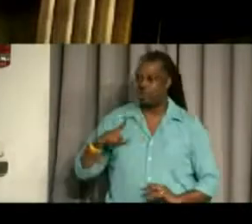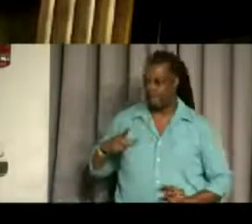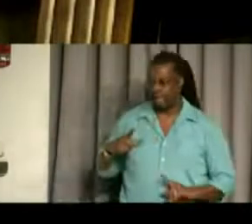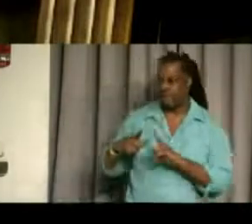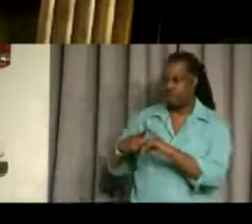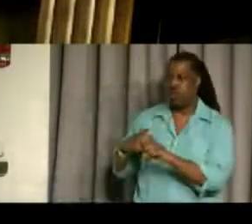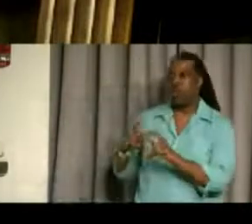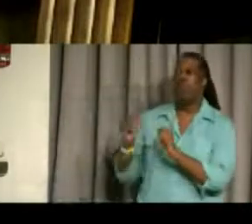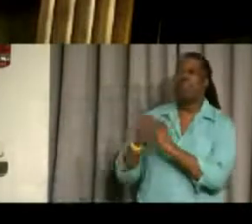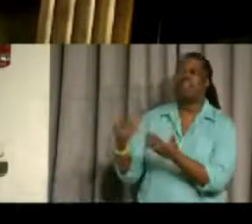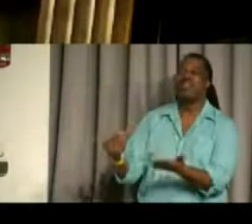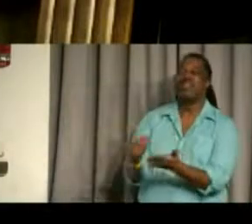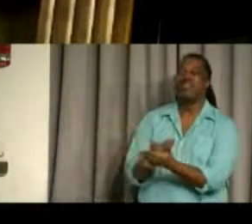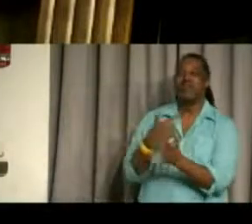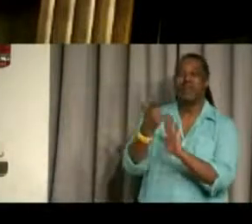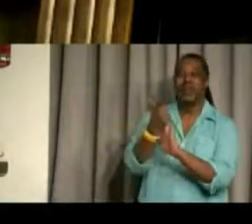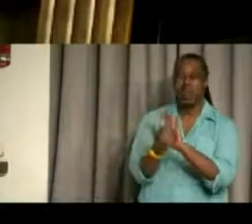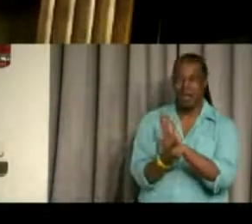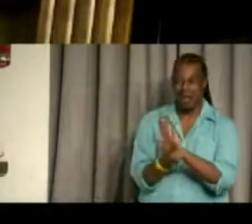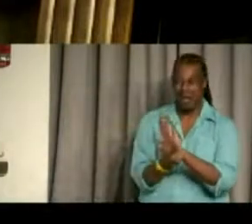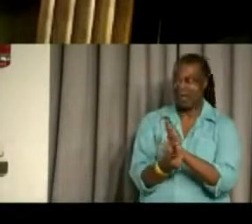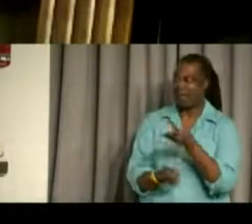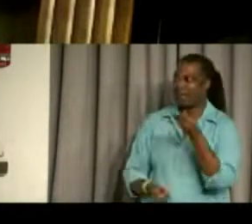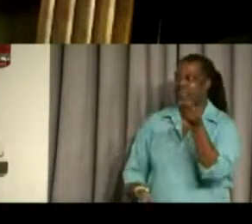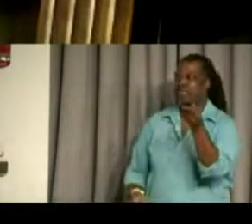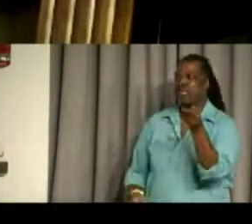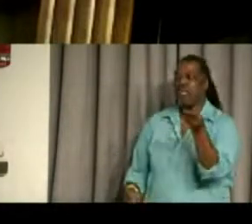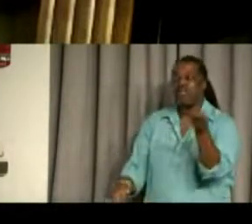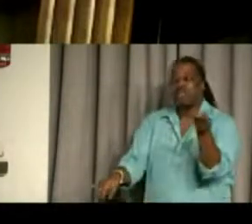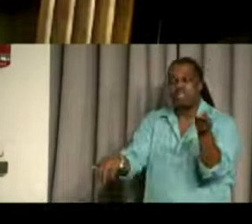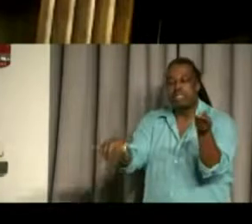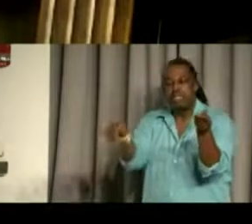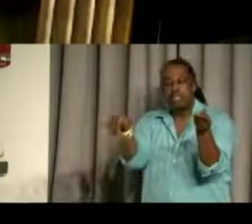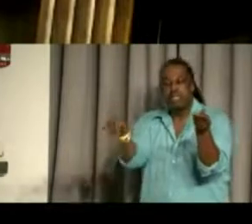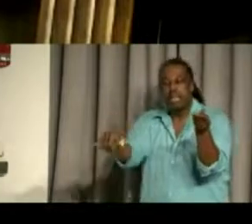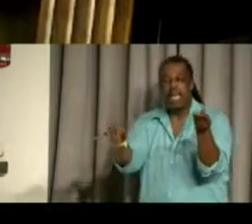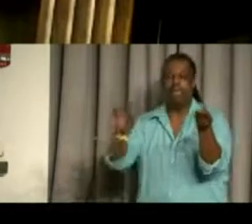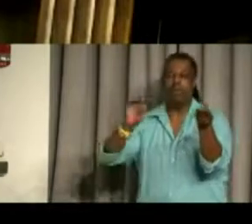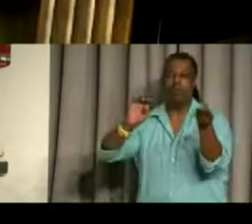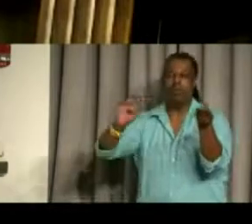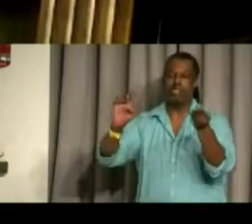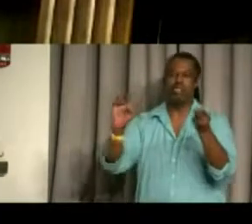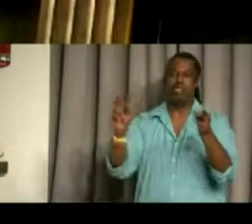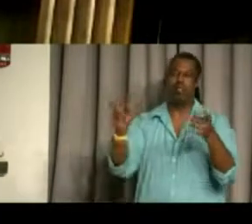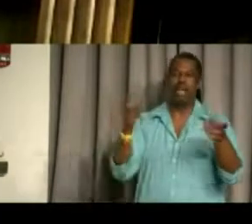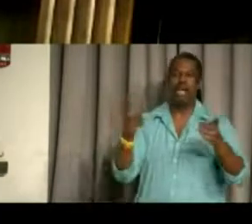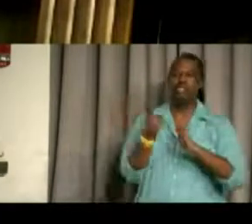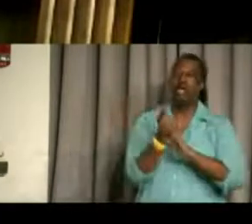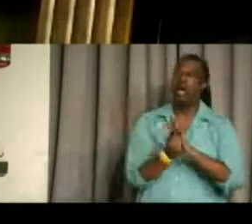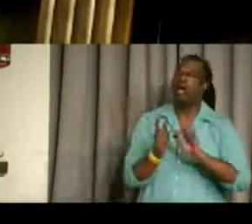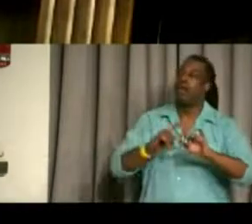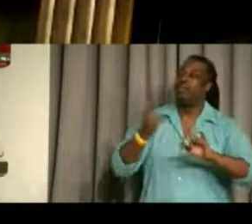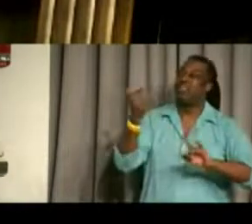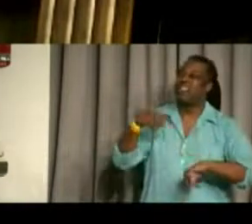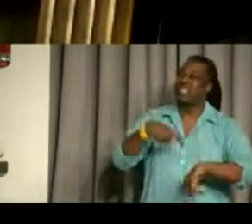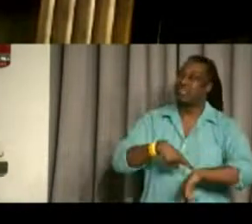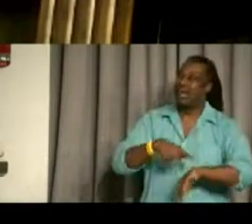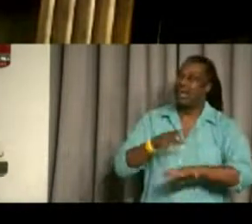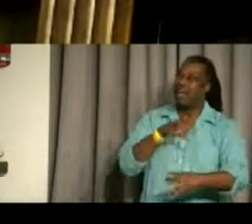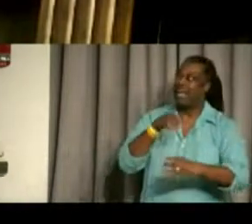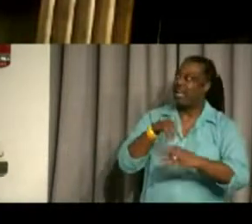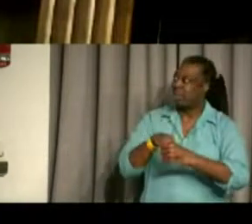new piece of legislation. It was the identical emergency manager law, but this time it included